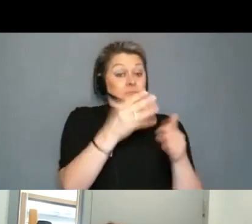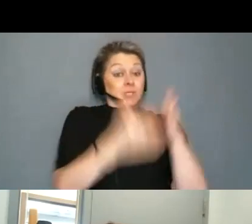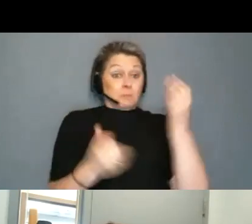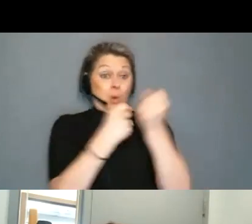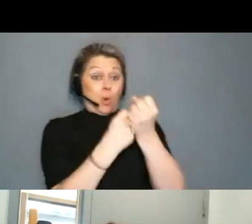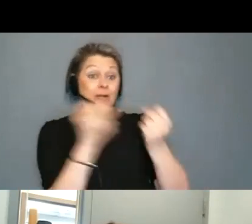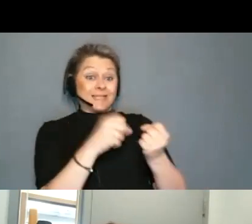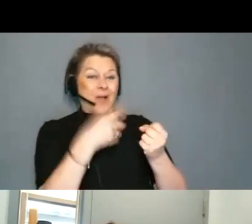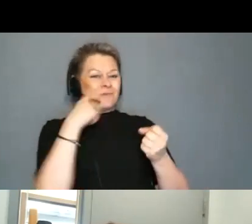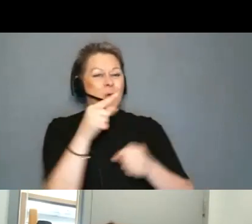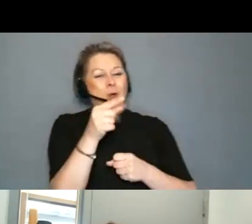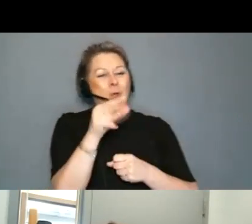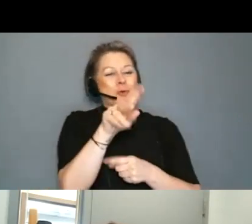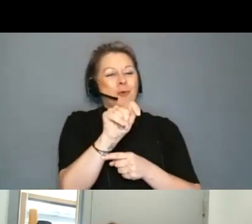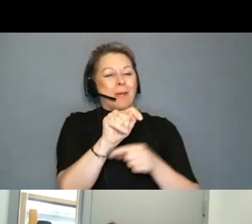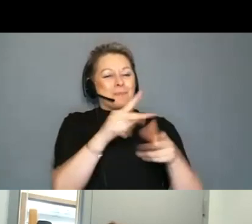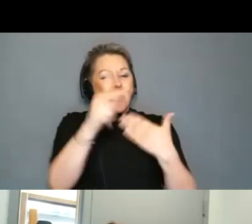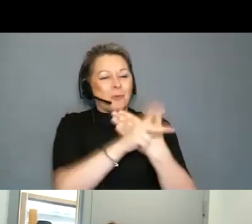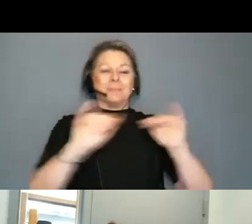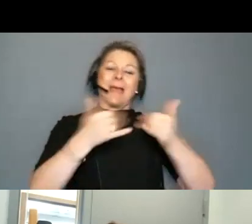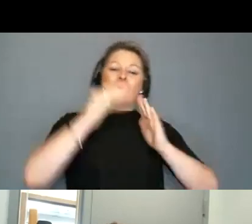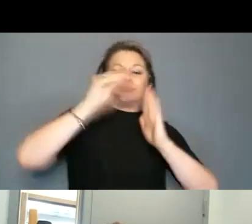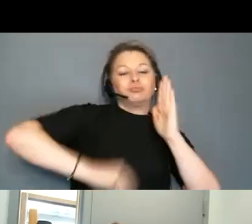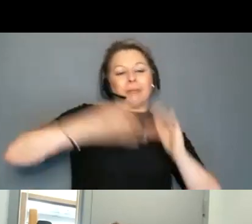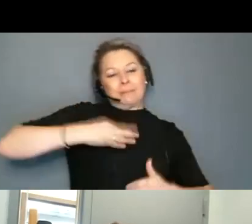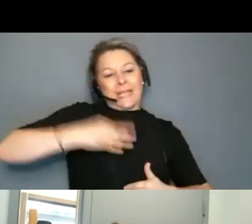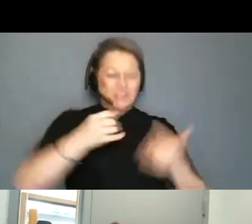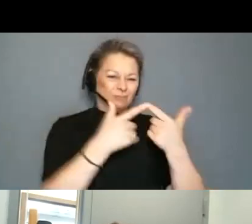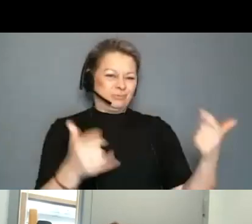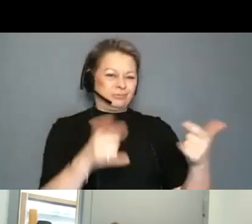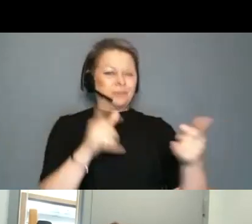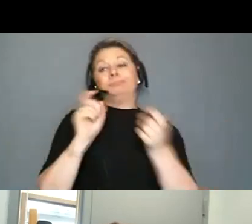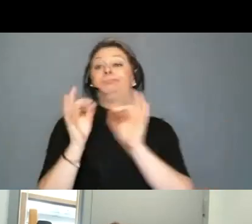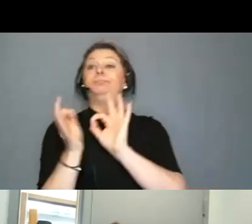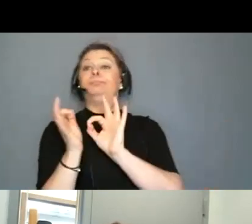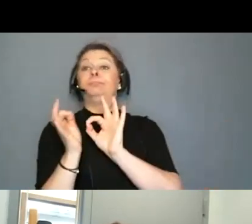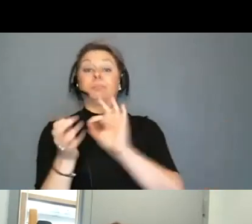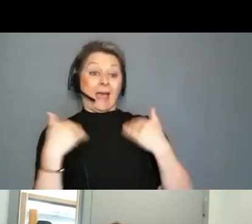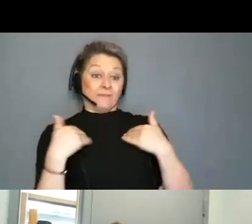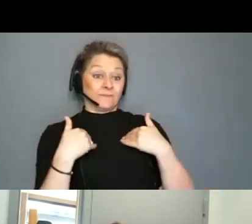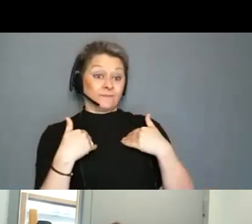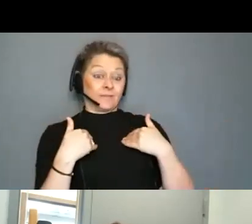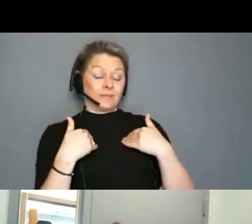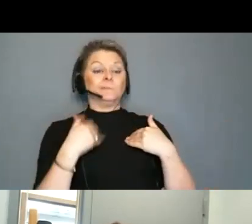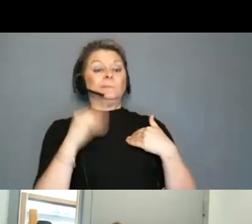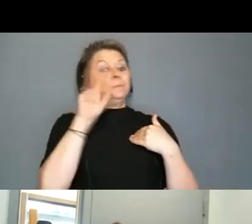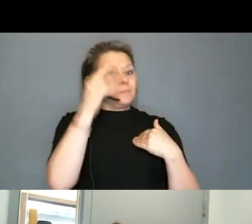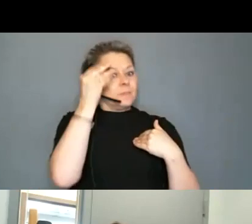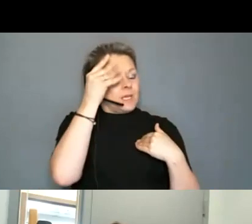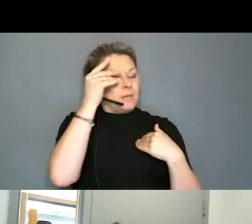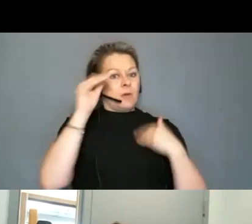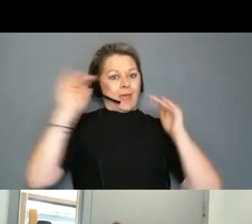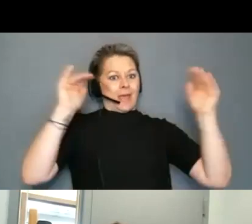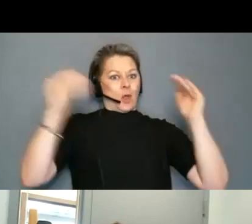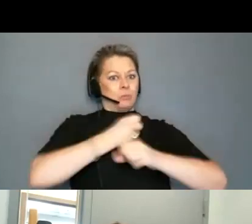grant programs and, how to fill out applications, and some of that's been translated. But, you think about adult protection information,